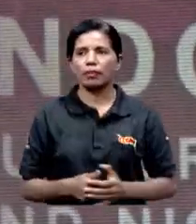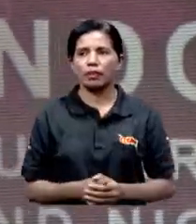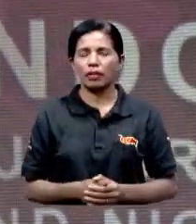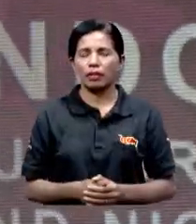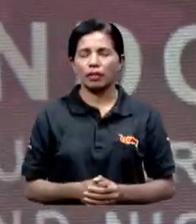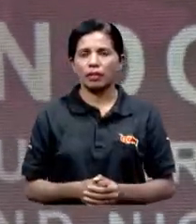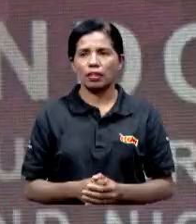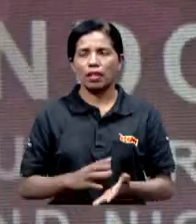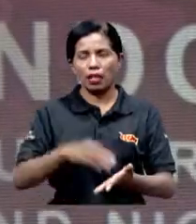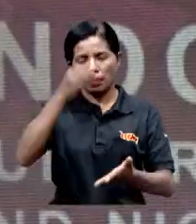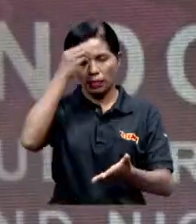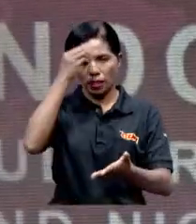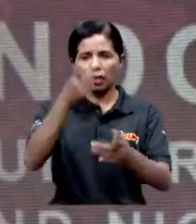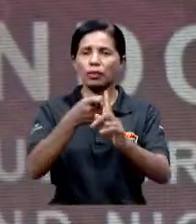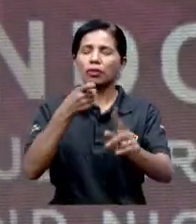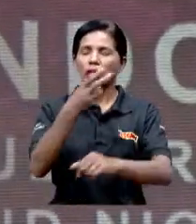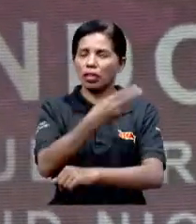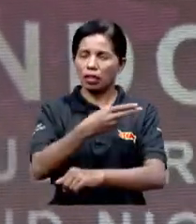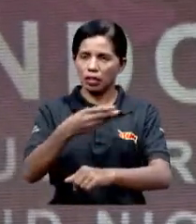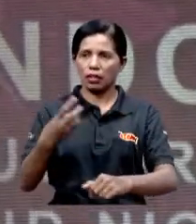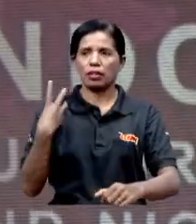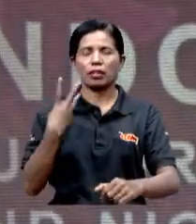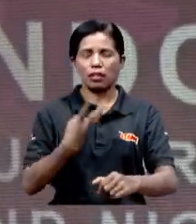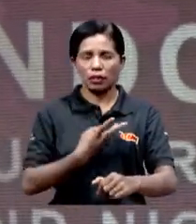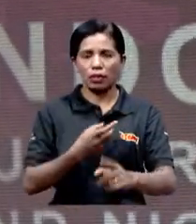learning from Indonesia, we admire you